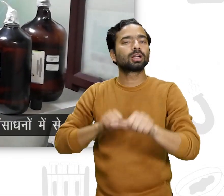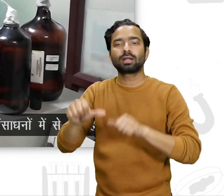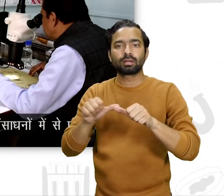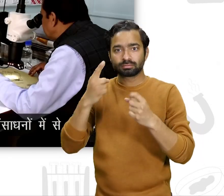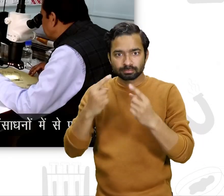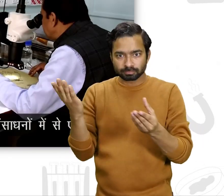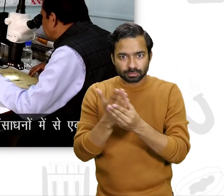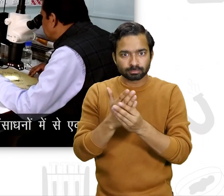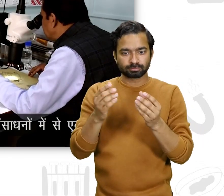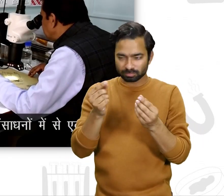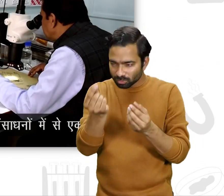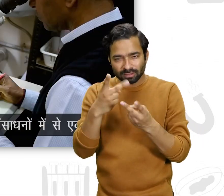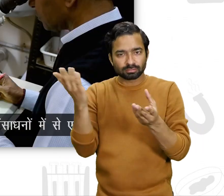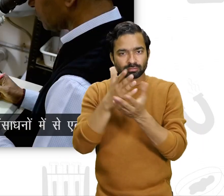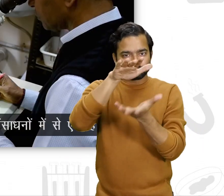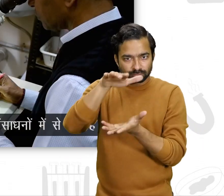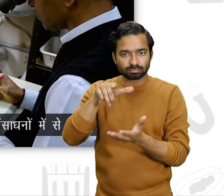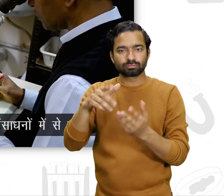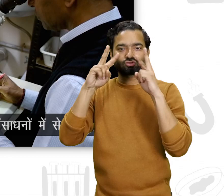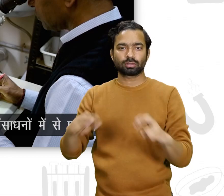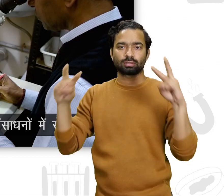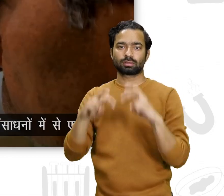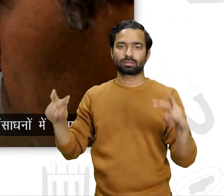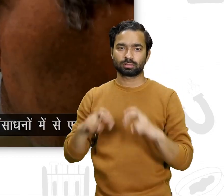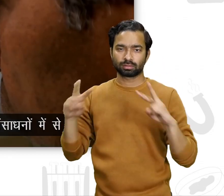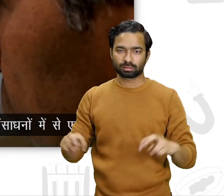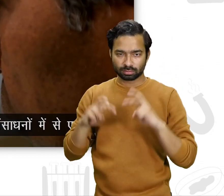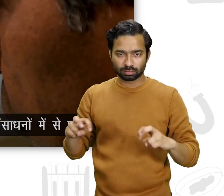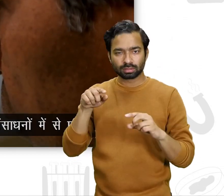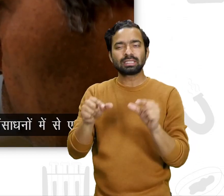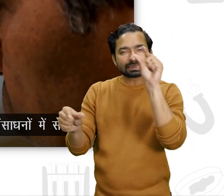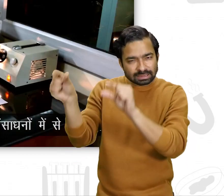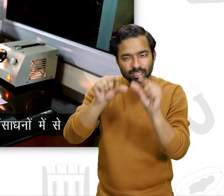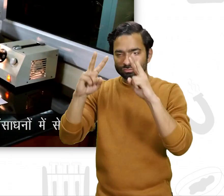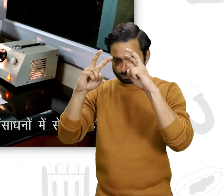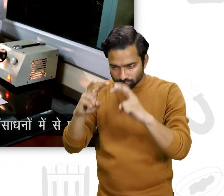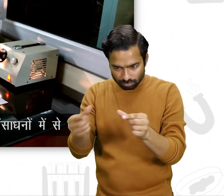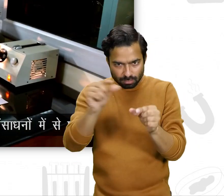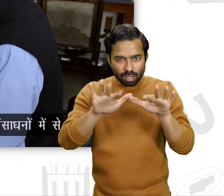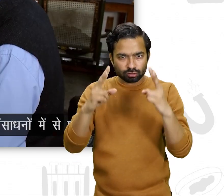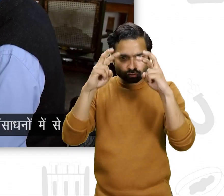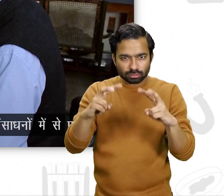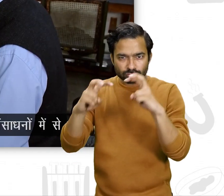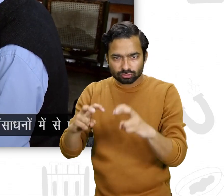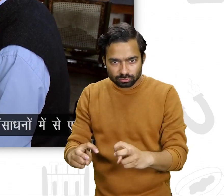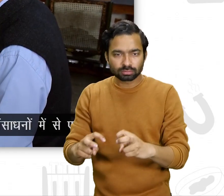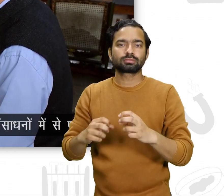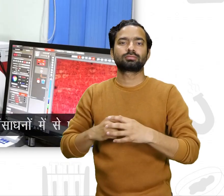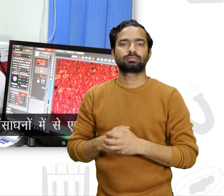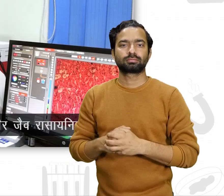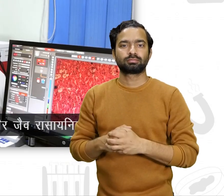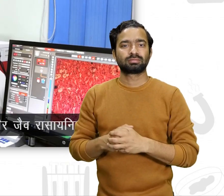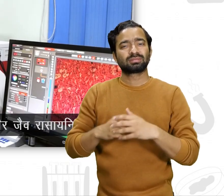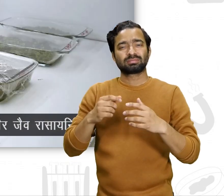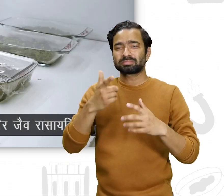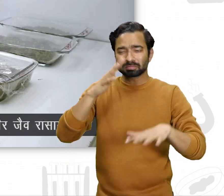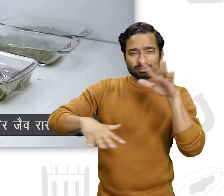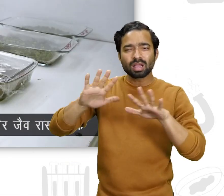analysis. Plant diversity is one of the fundamental resources for